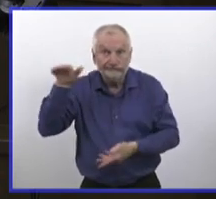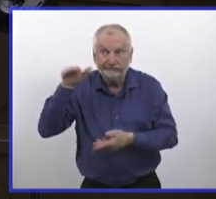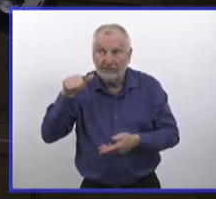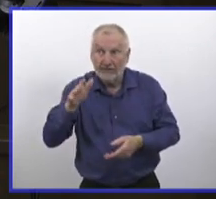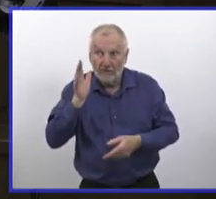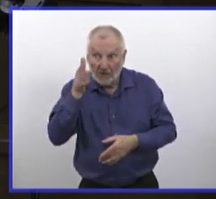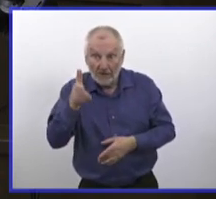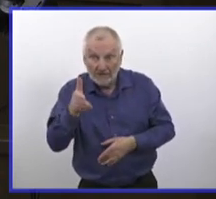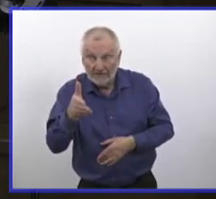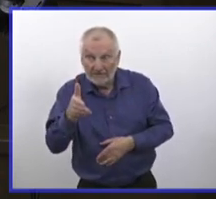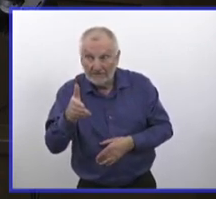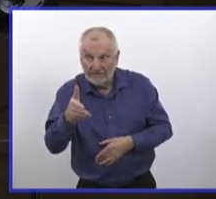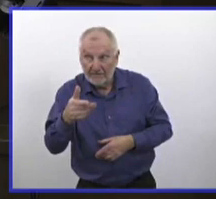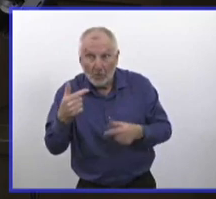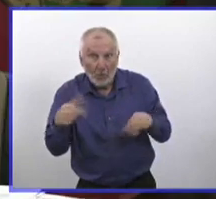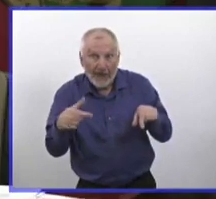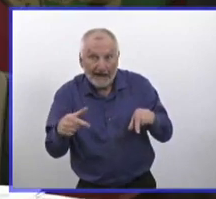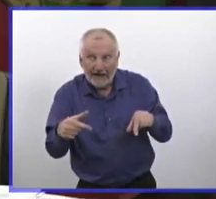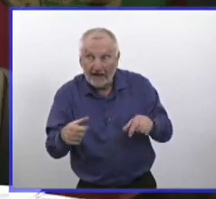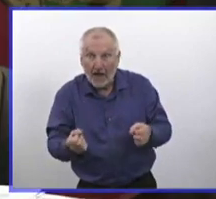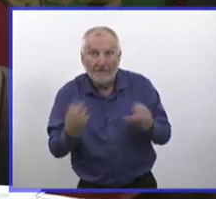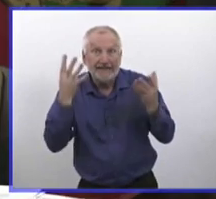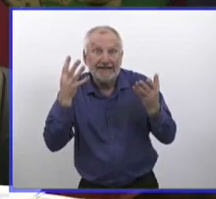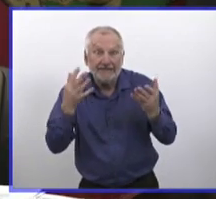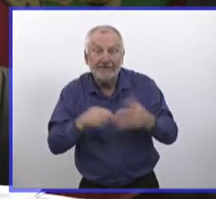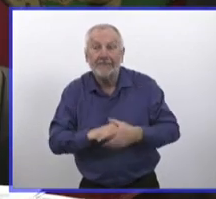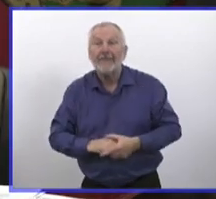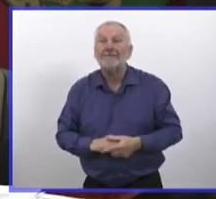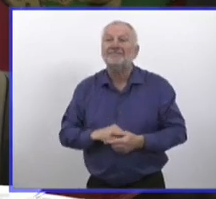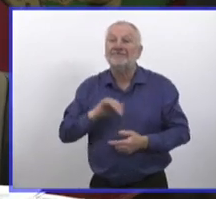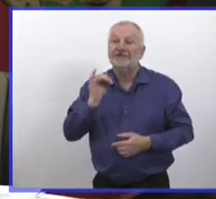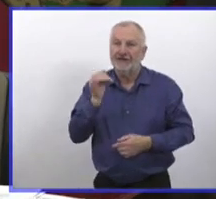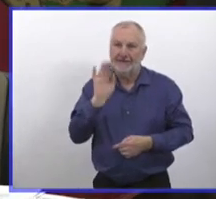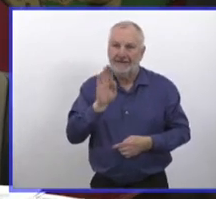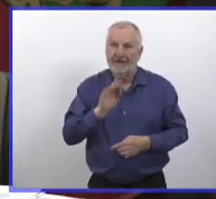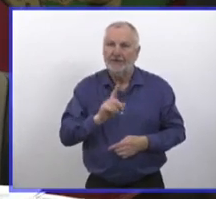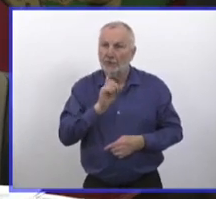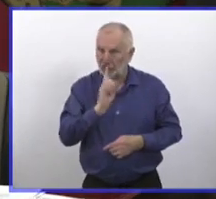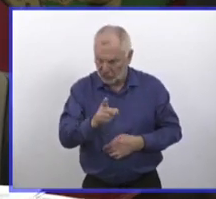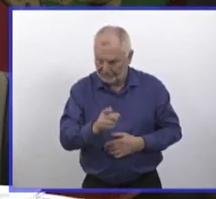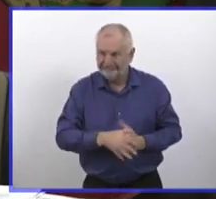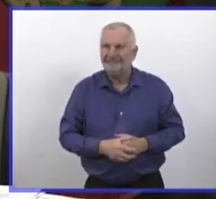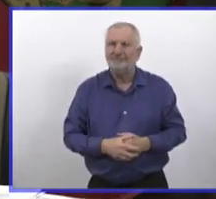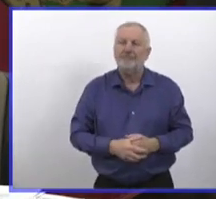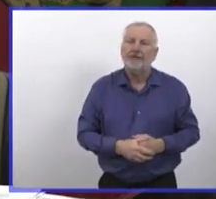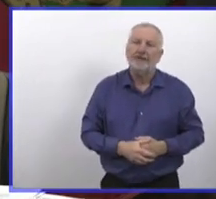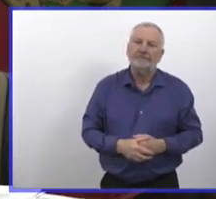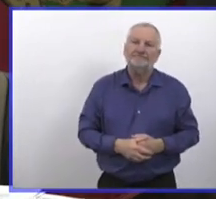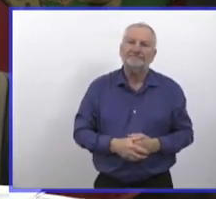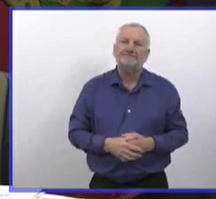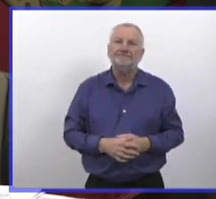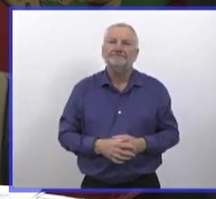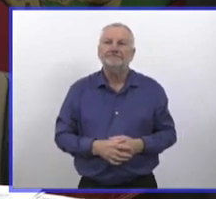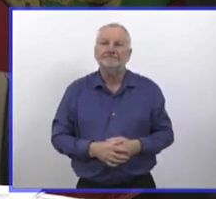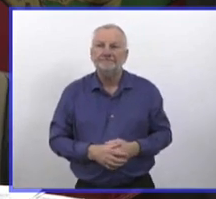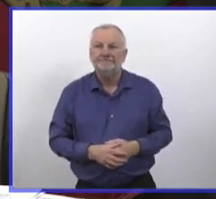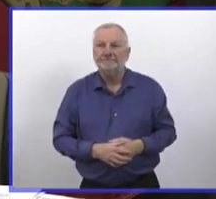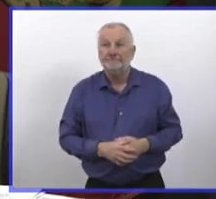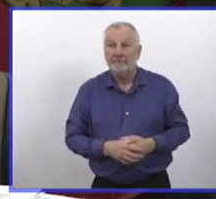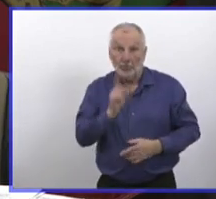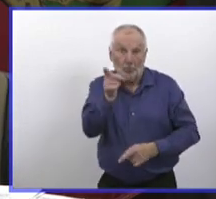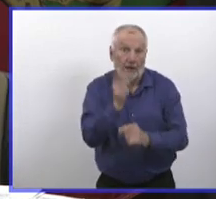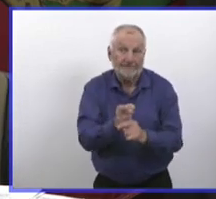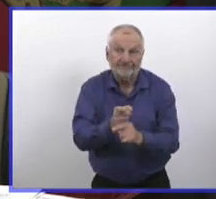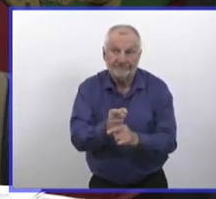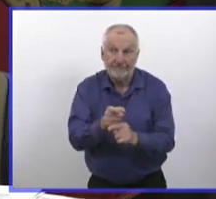and Moderna. Sure. So I think in a nutshell, what we're expecting, it has doubled, and what we expect